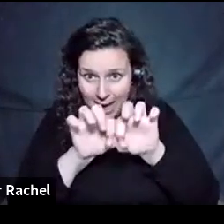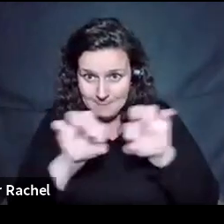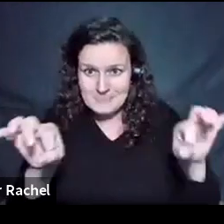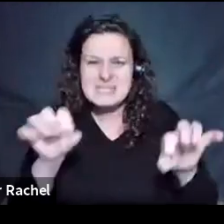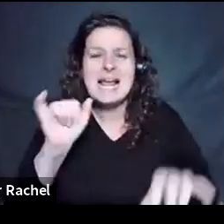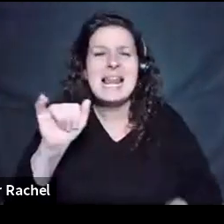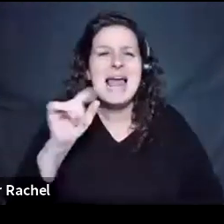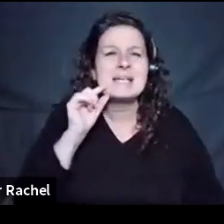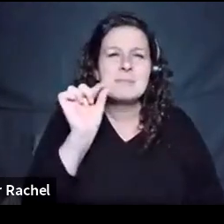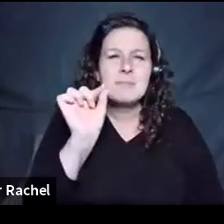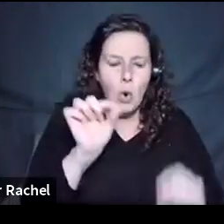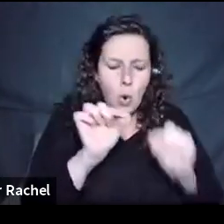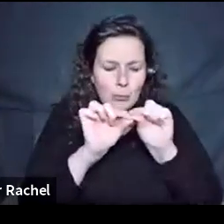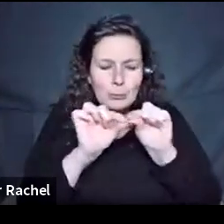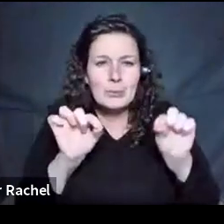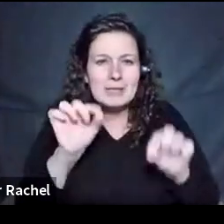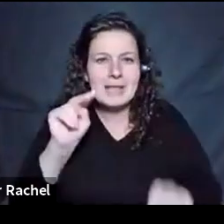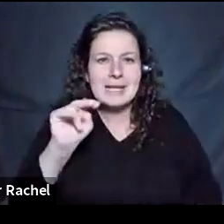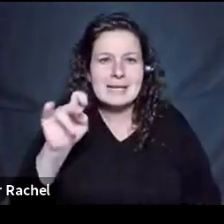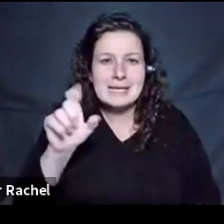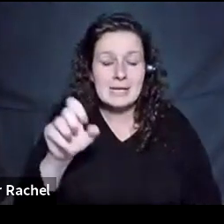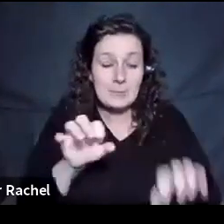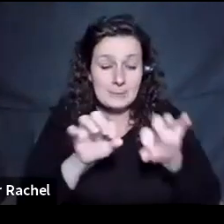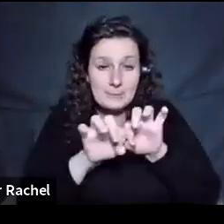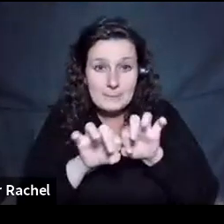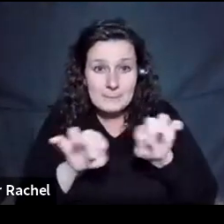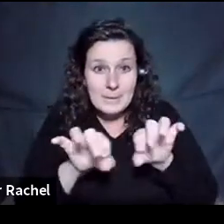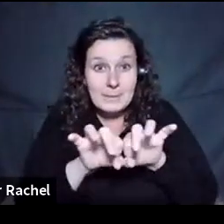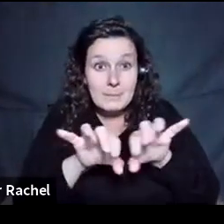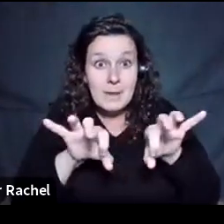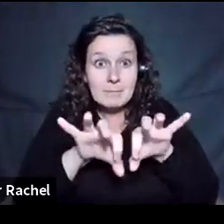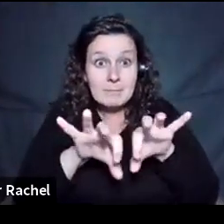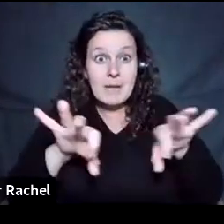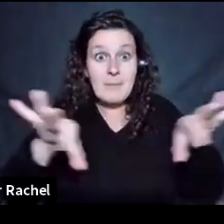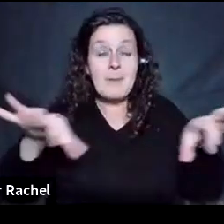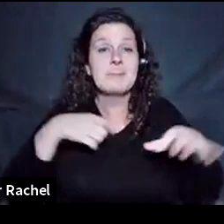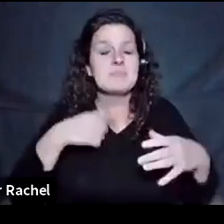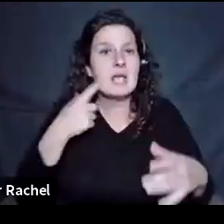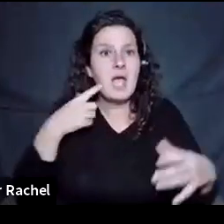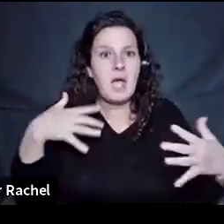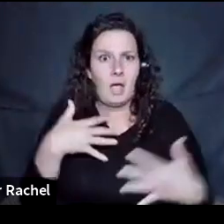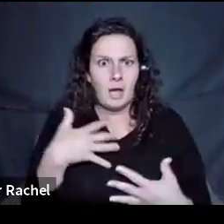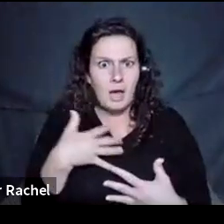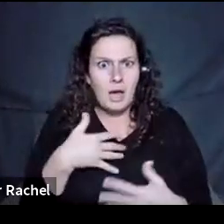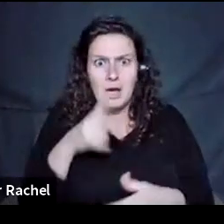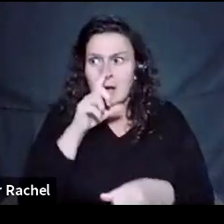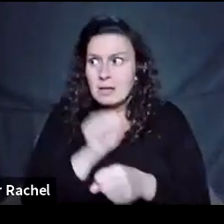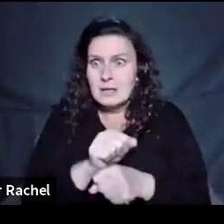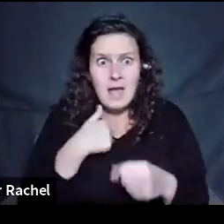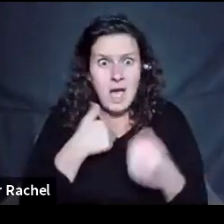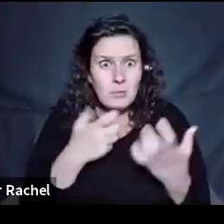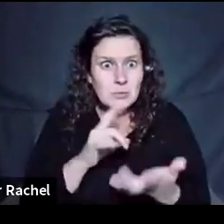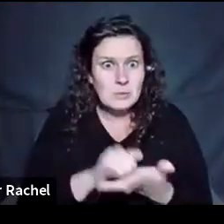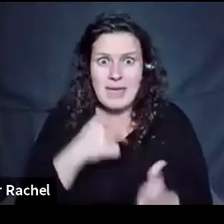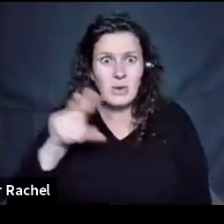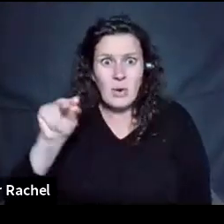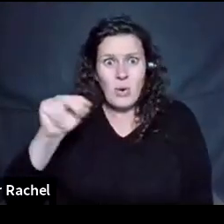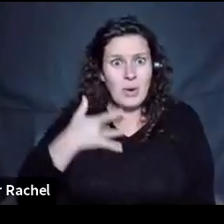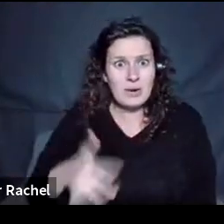needle into the urethra. And it terrified me. And I thought, is that something I want to do?